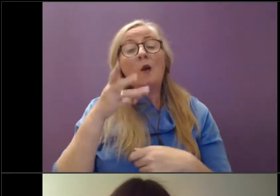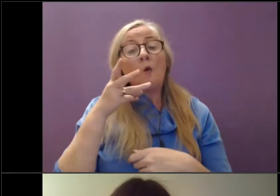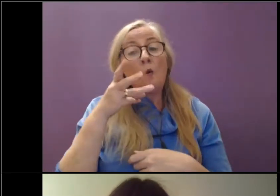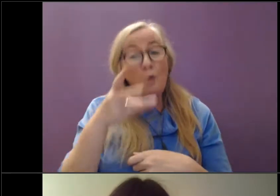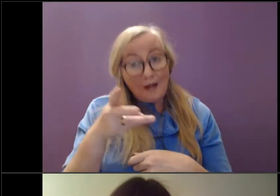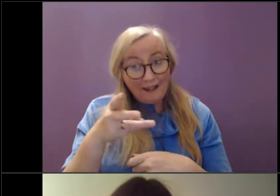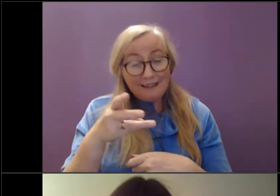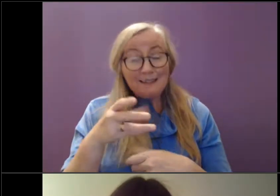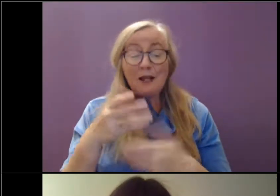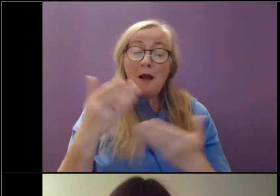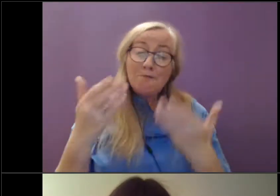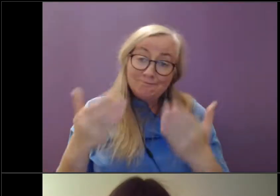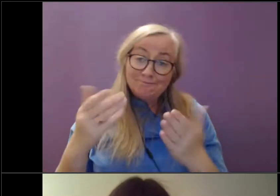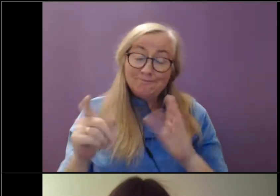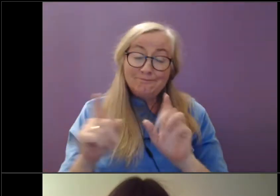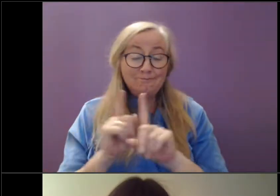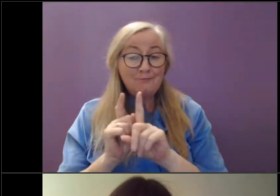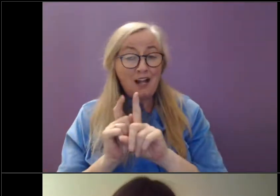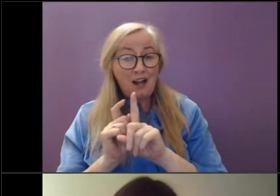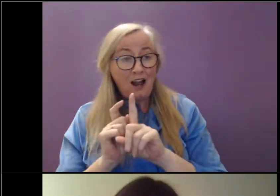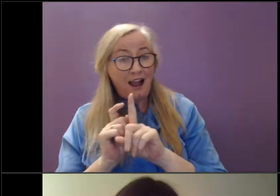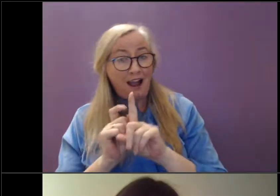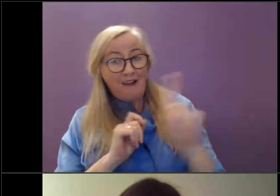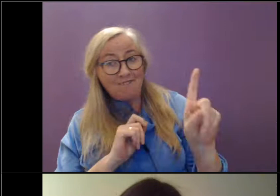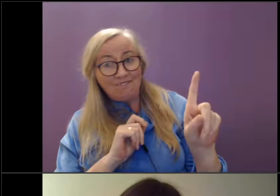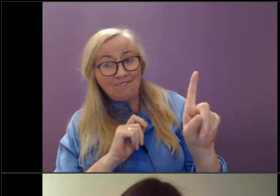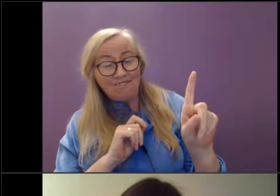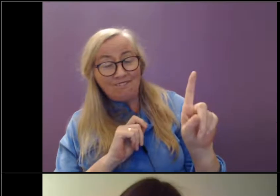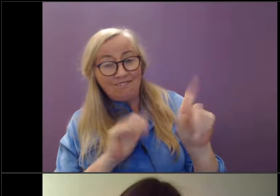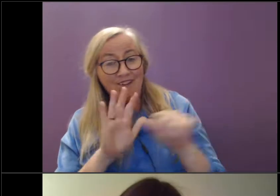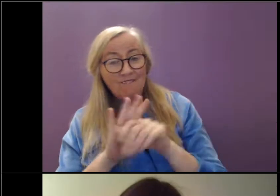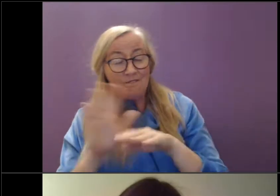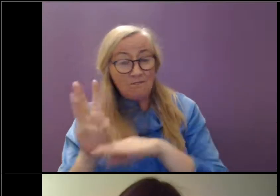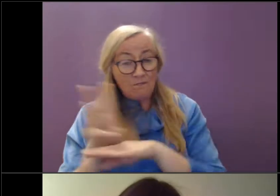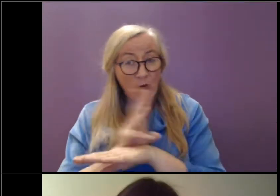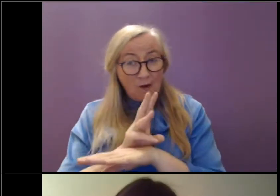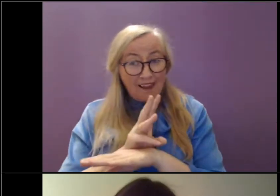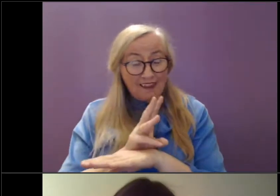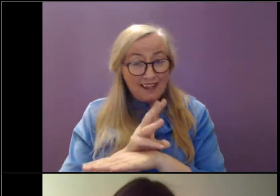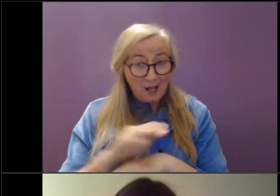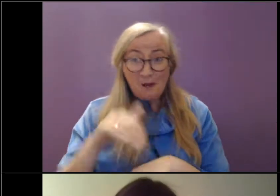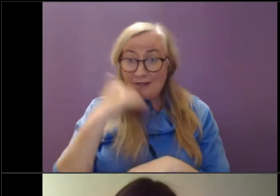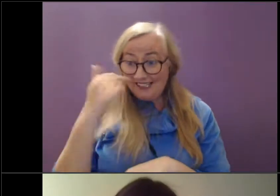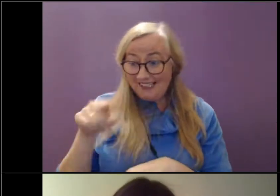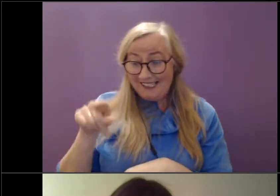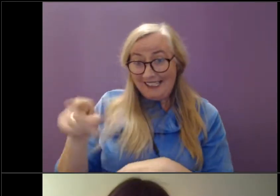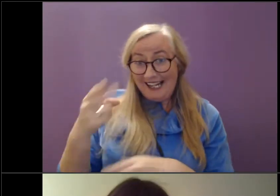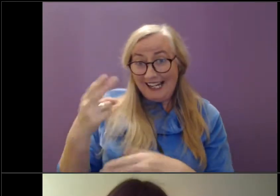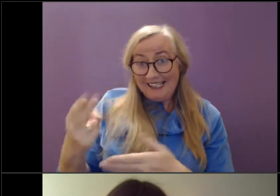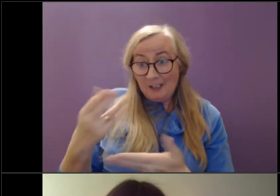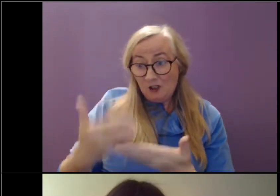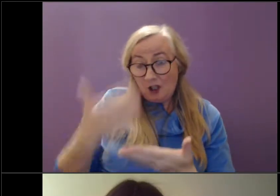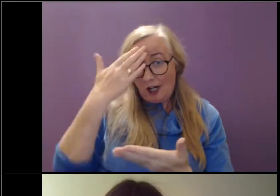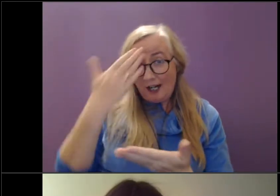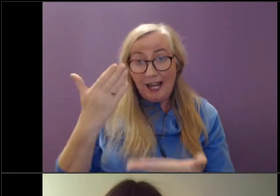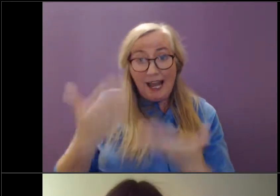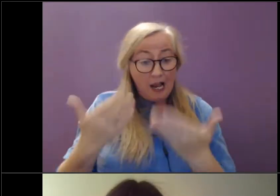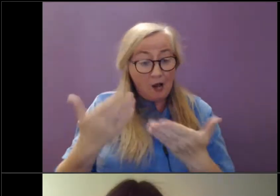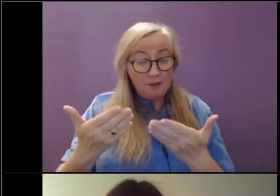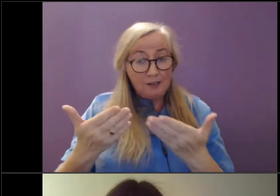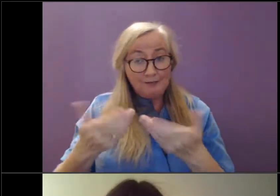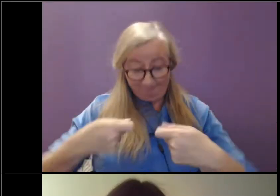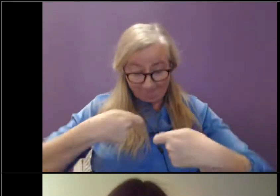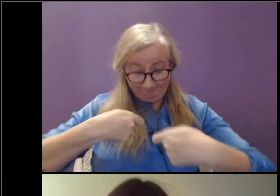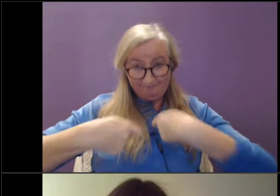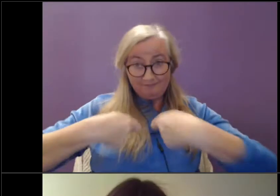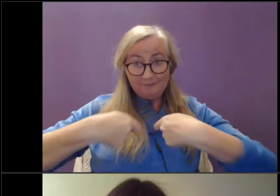and adults or young adults and teenagers often know how to regulate themselves. It's giving them an opportunity to do that. But the